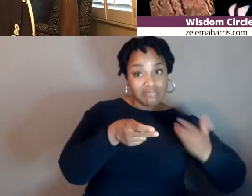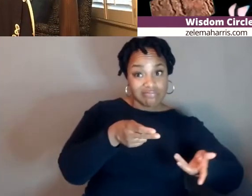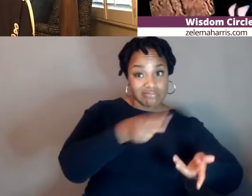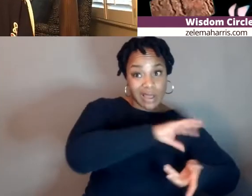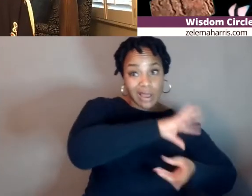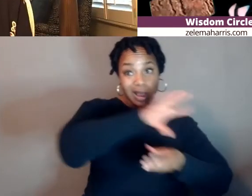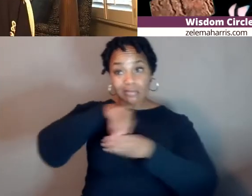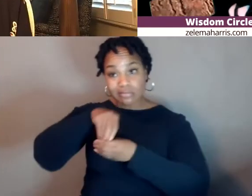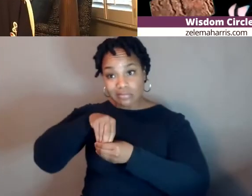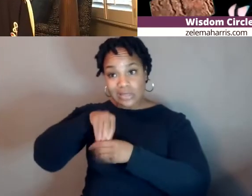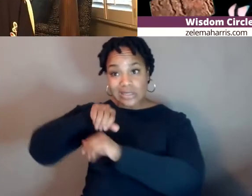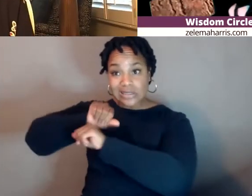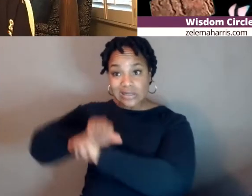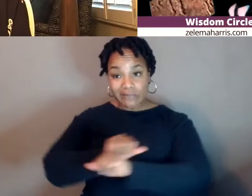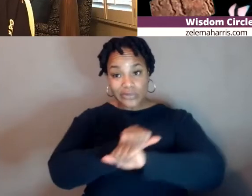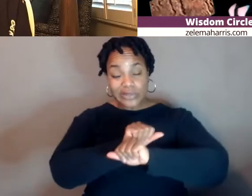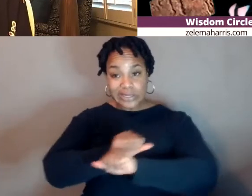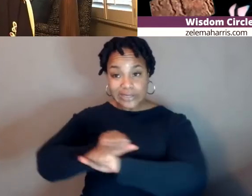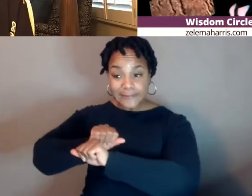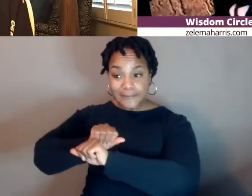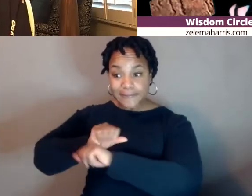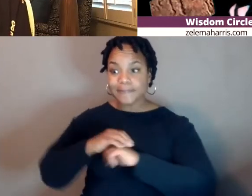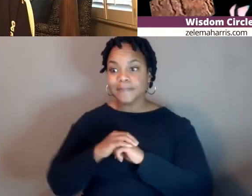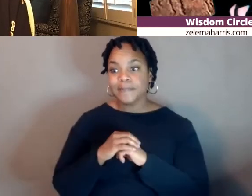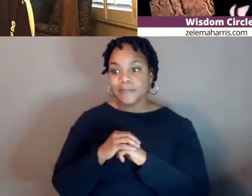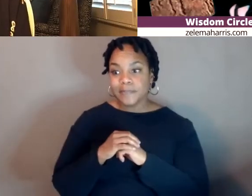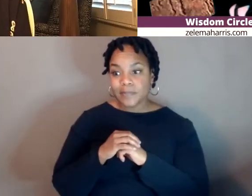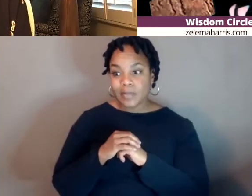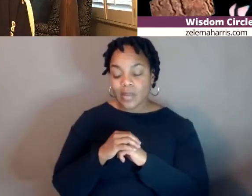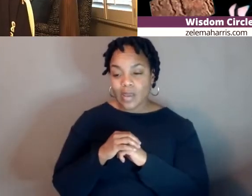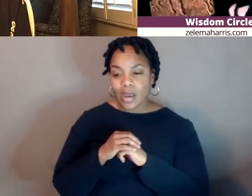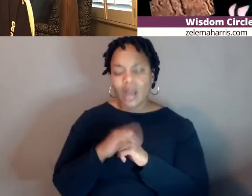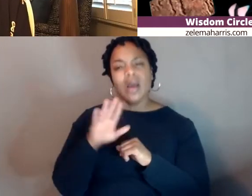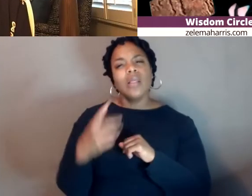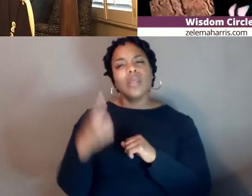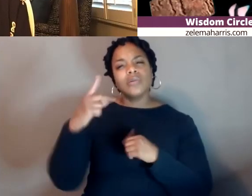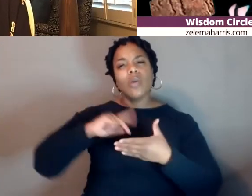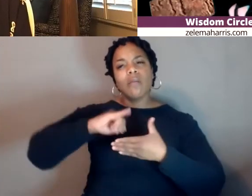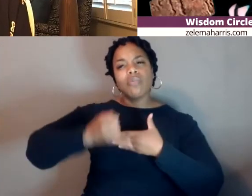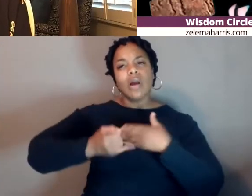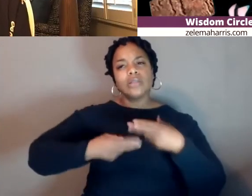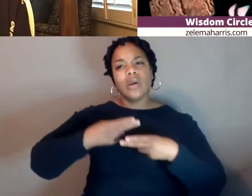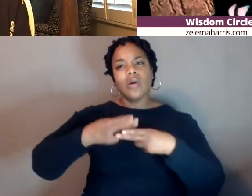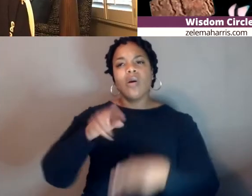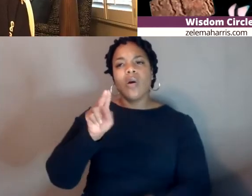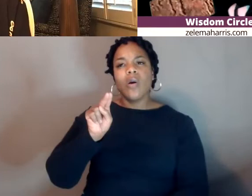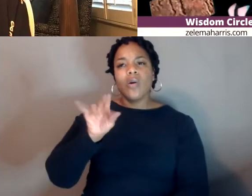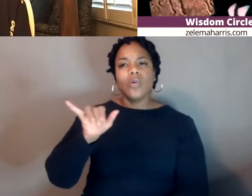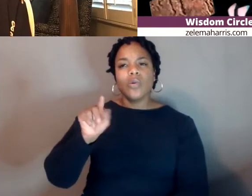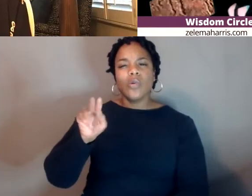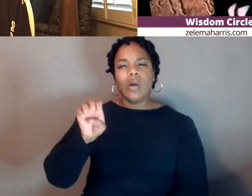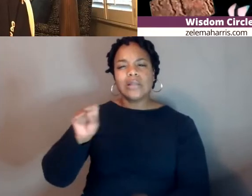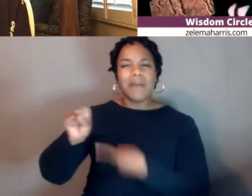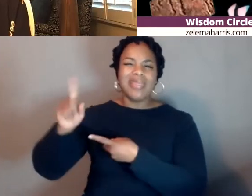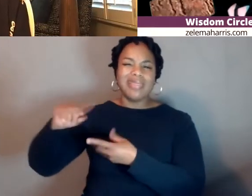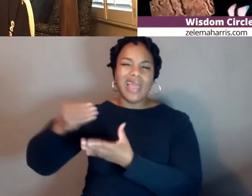slavery. There is a project called the New York Times sponsored it.